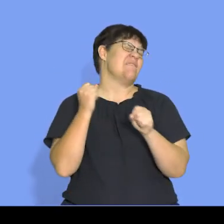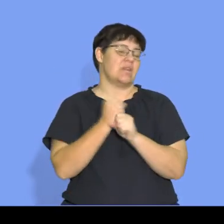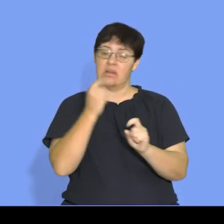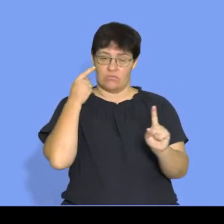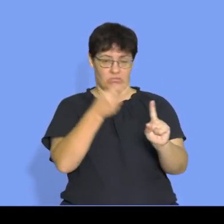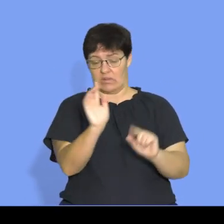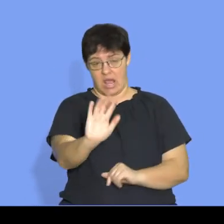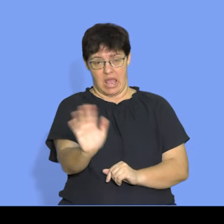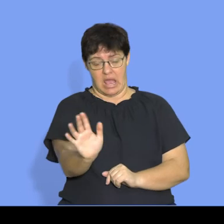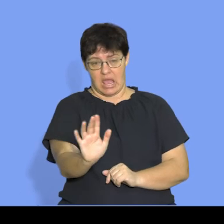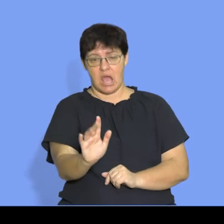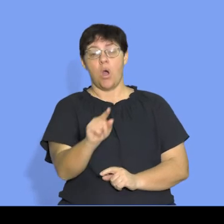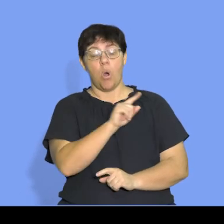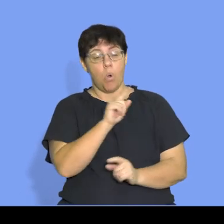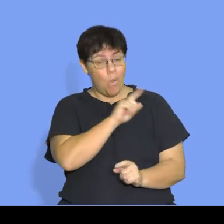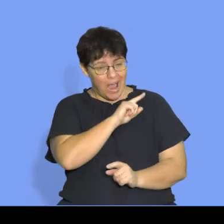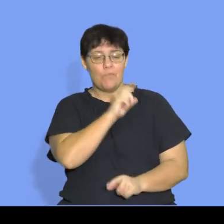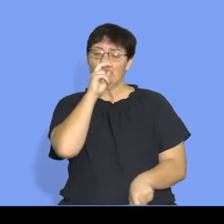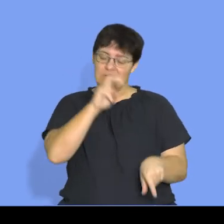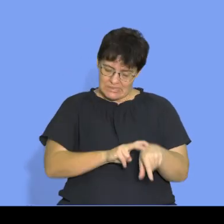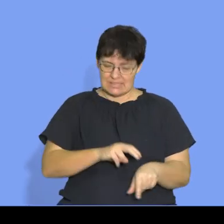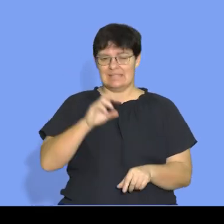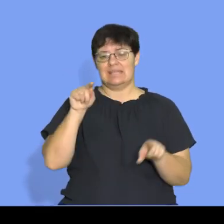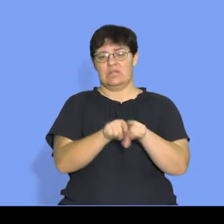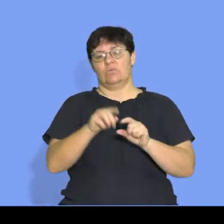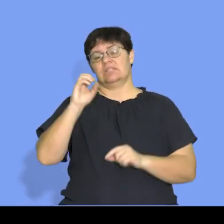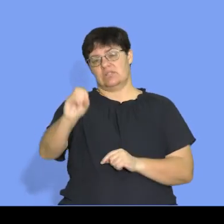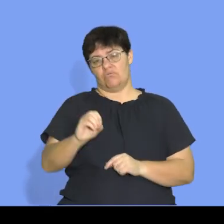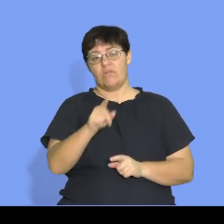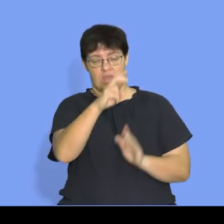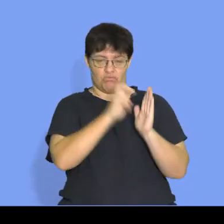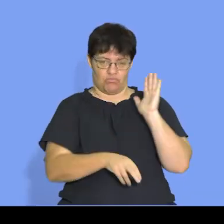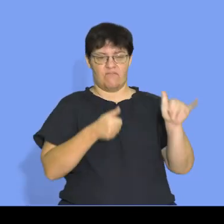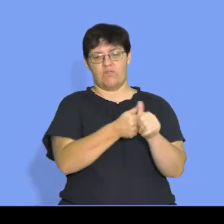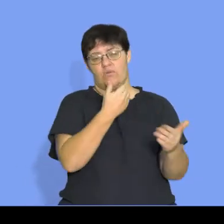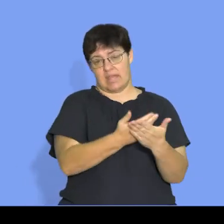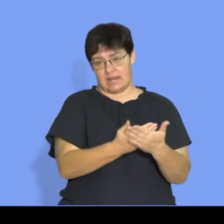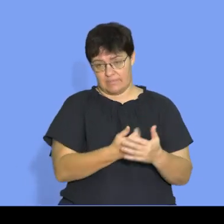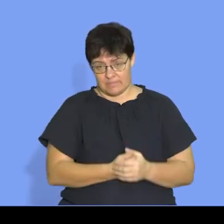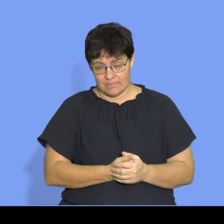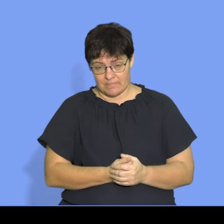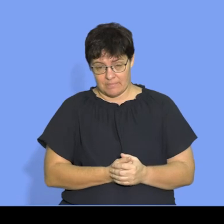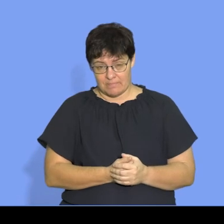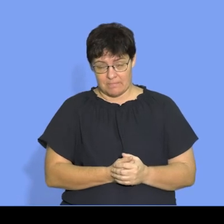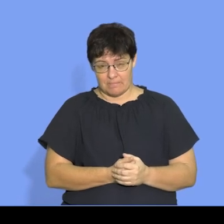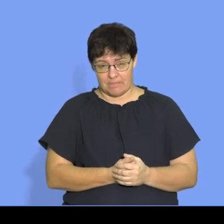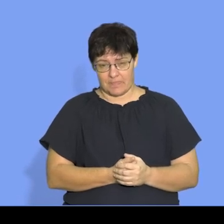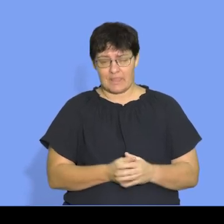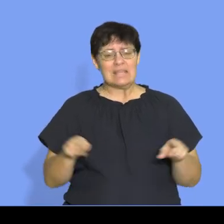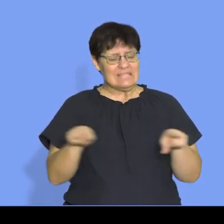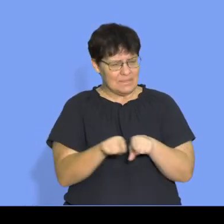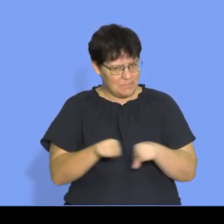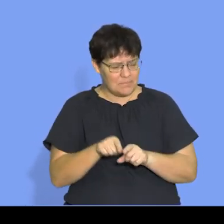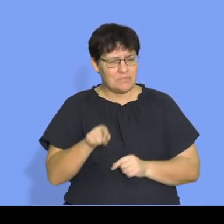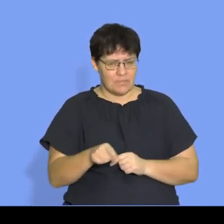Only when it is equal to 0 can you then use that rule that we've been talking about. Even with this one, you